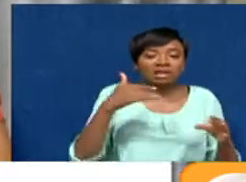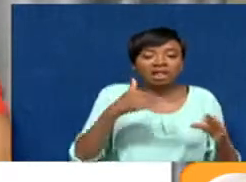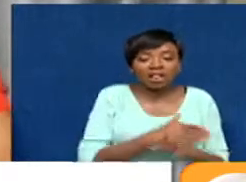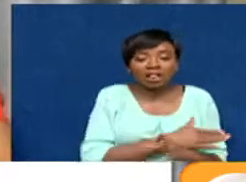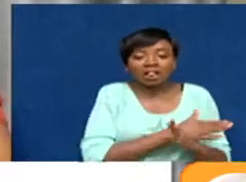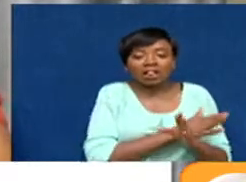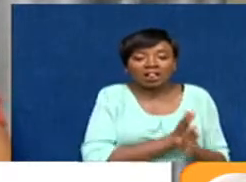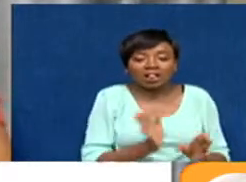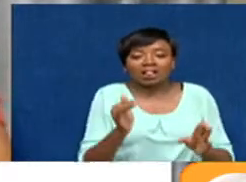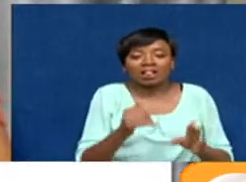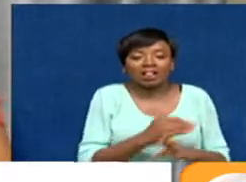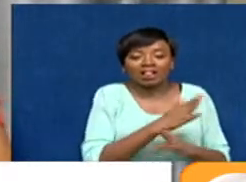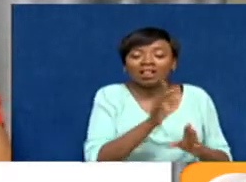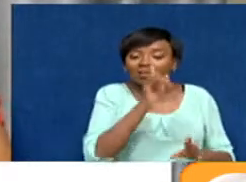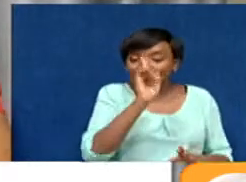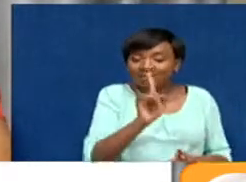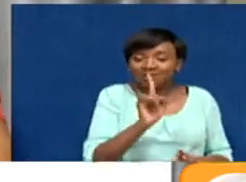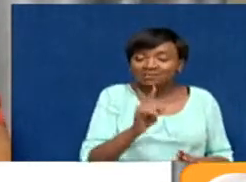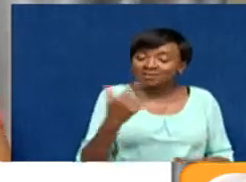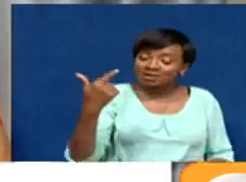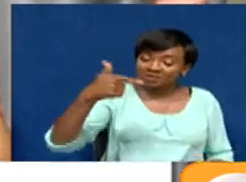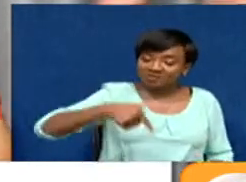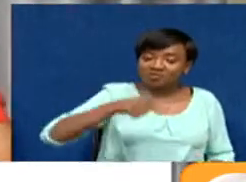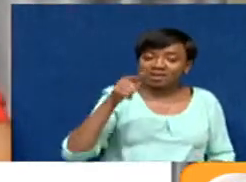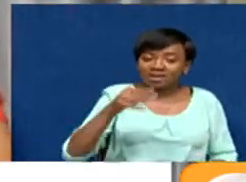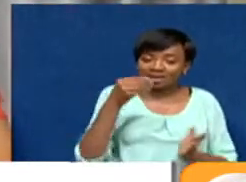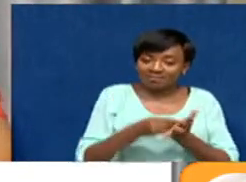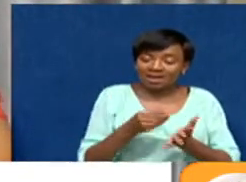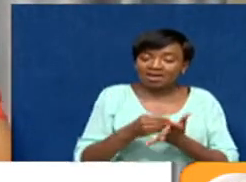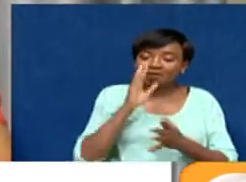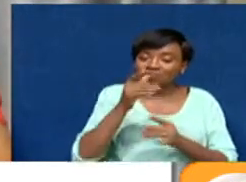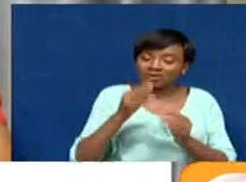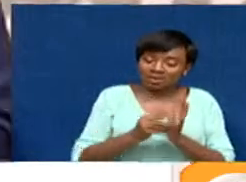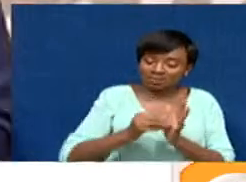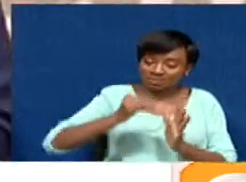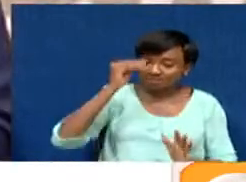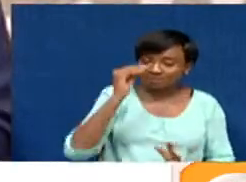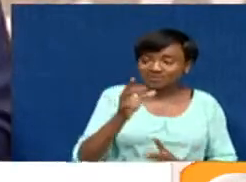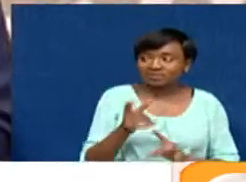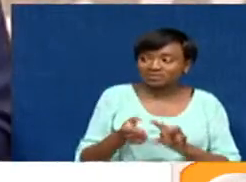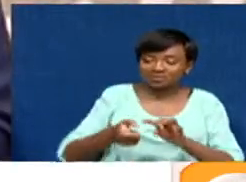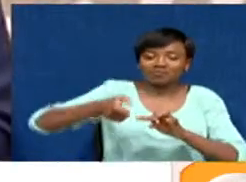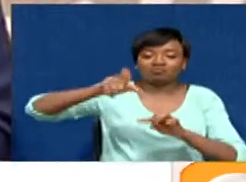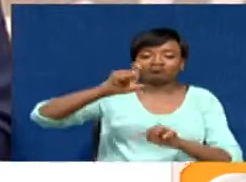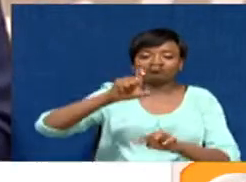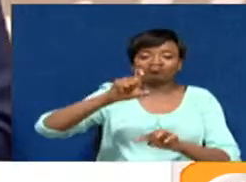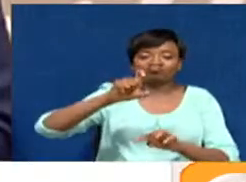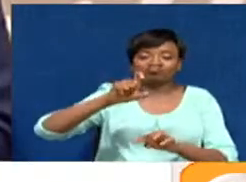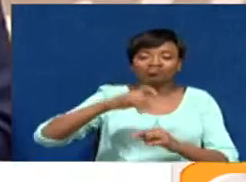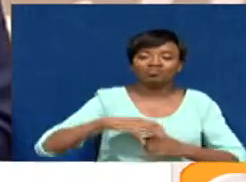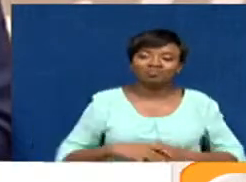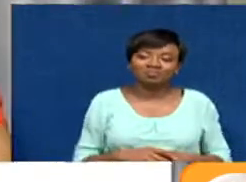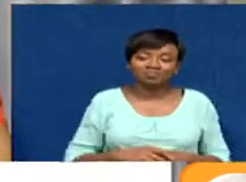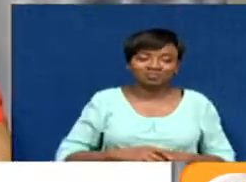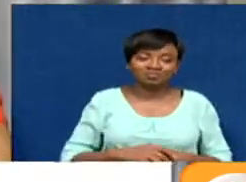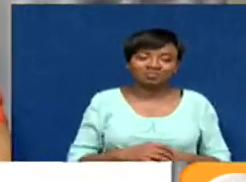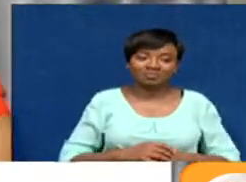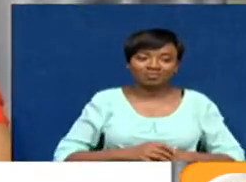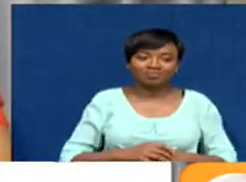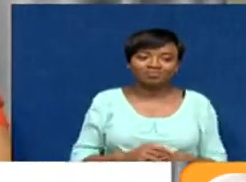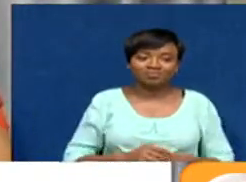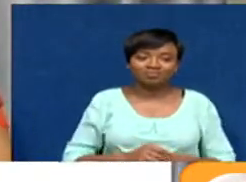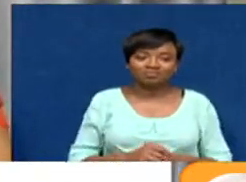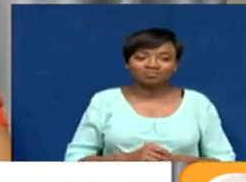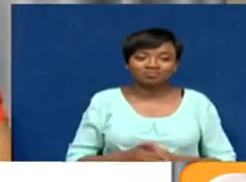will go up, the prices of fuel will go up, which actually we can read under the line. So for us